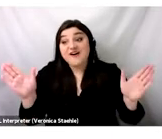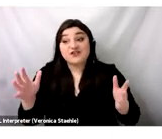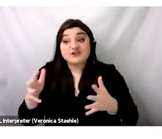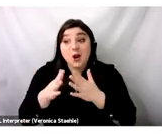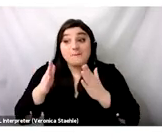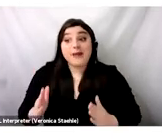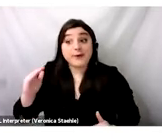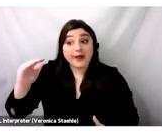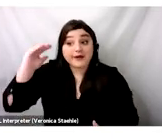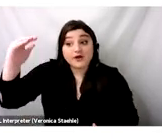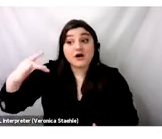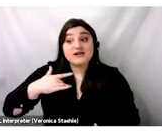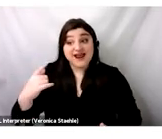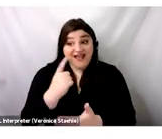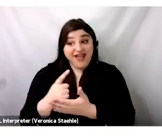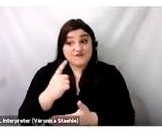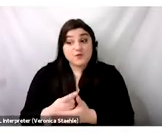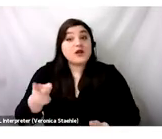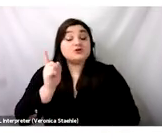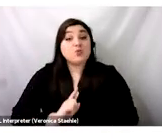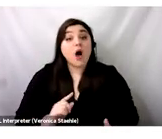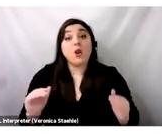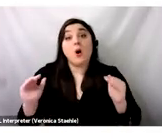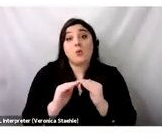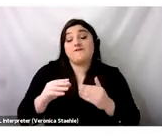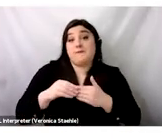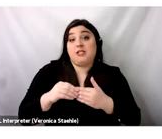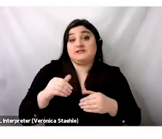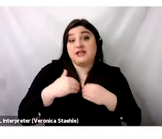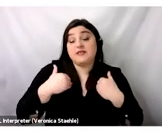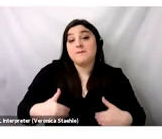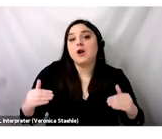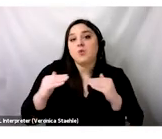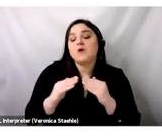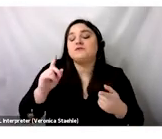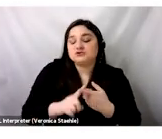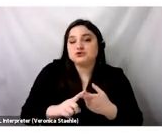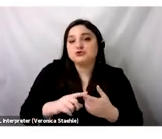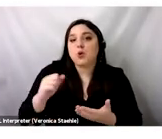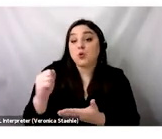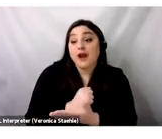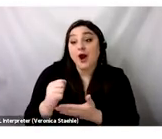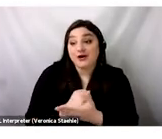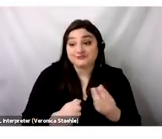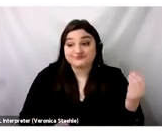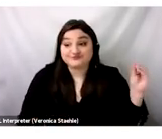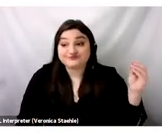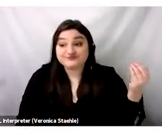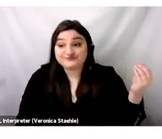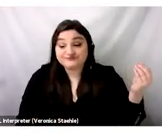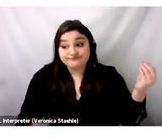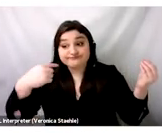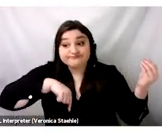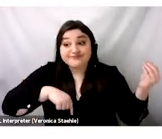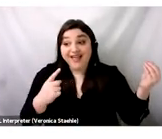the size of a credit card every week. And I think that oftentimes when we hear things like that, it's very difficult to understand because we're like,